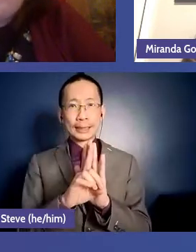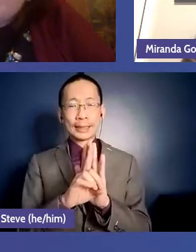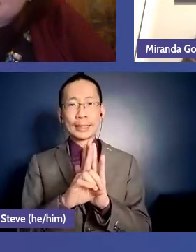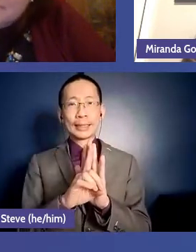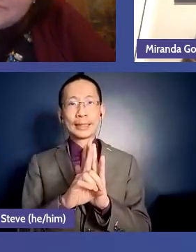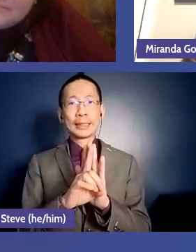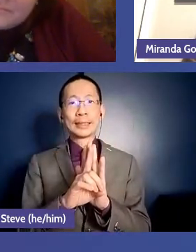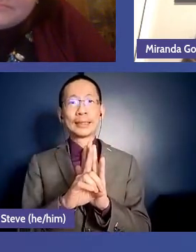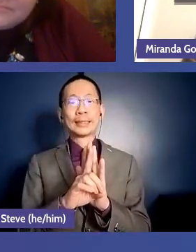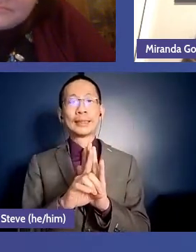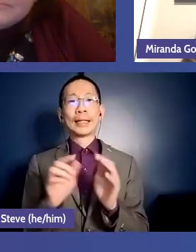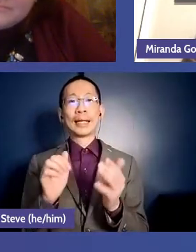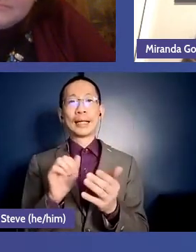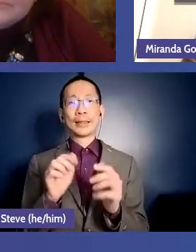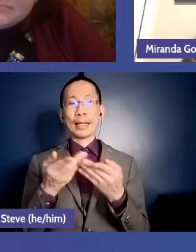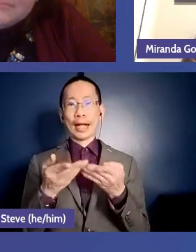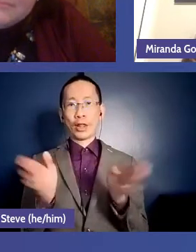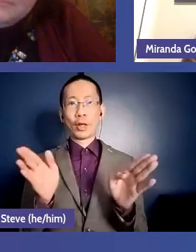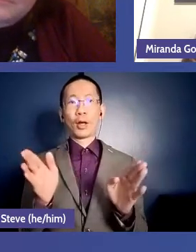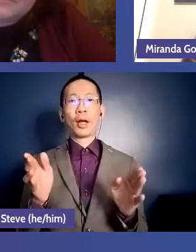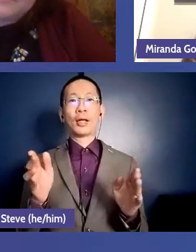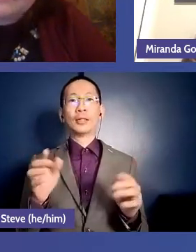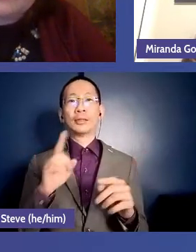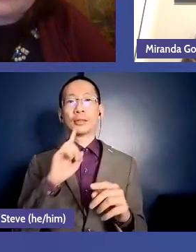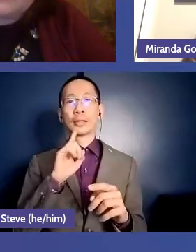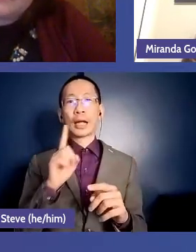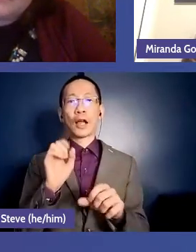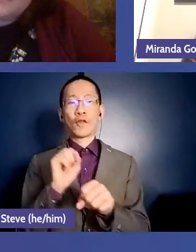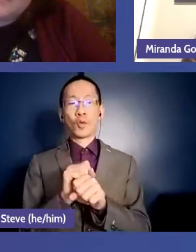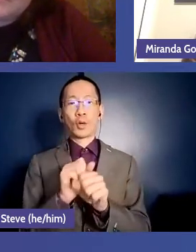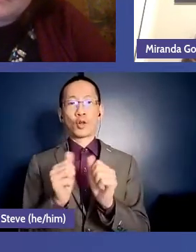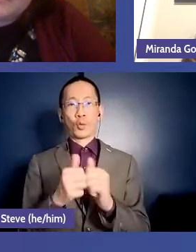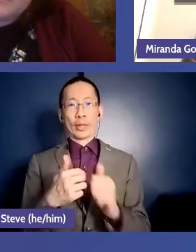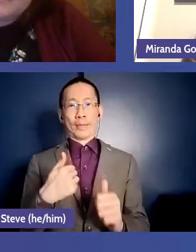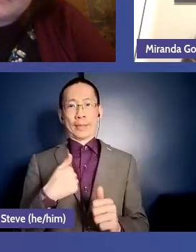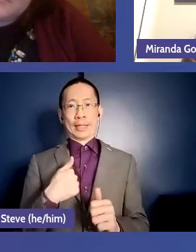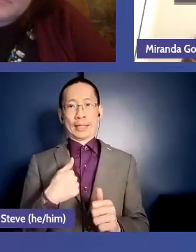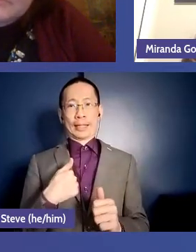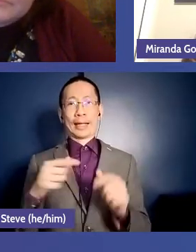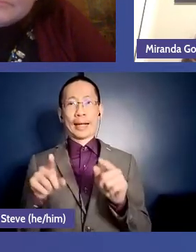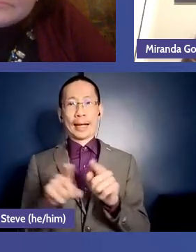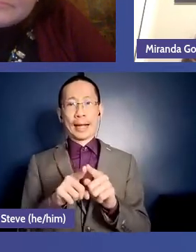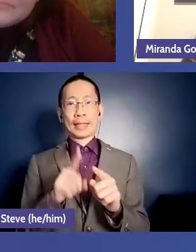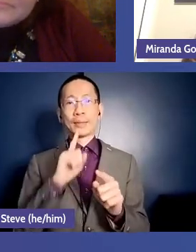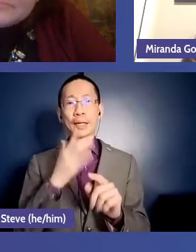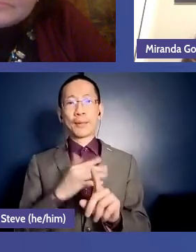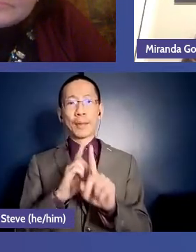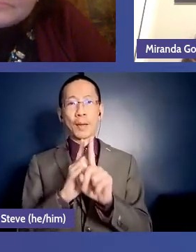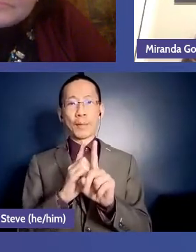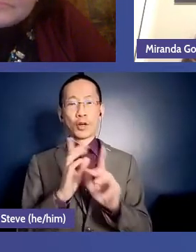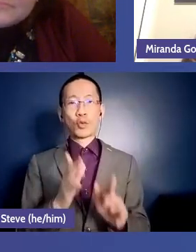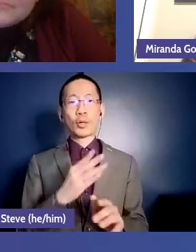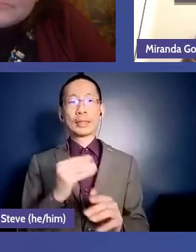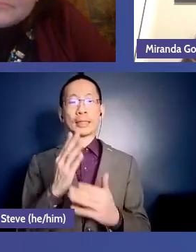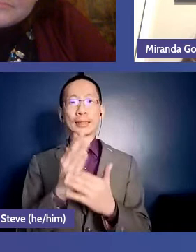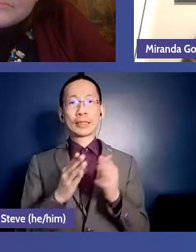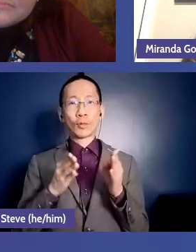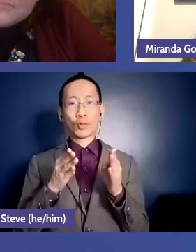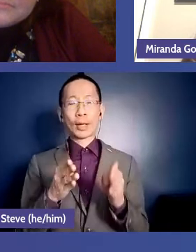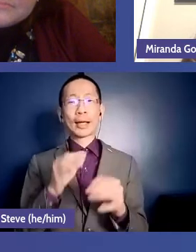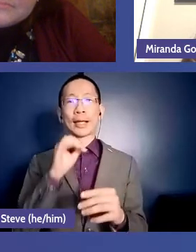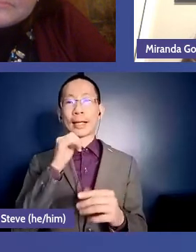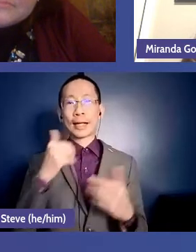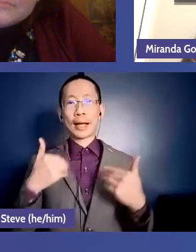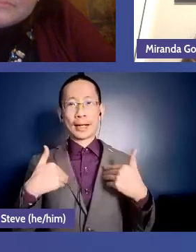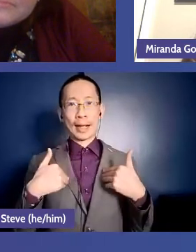identity writ large, have worked with me as being my mentors. In some ways, not having